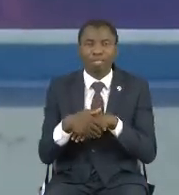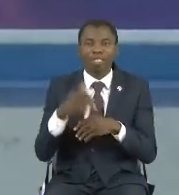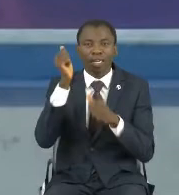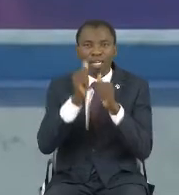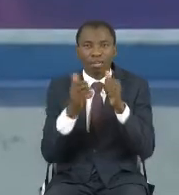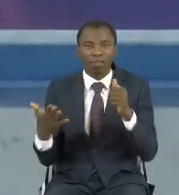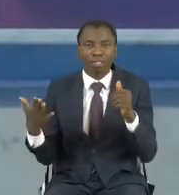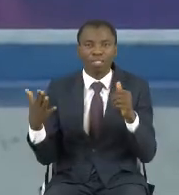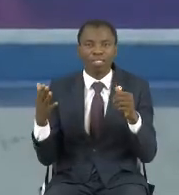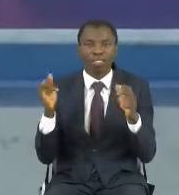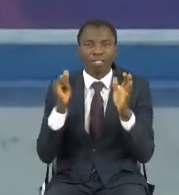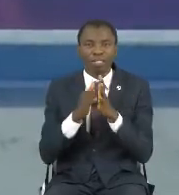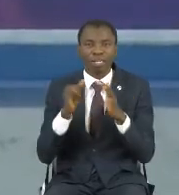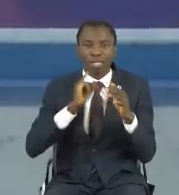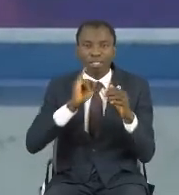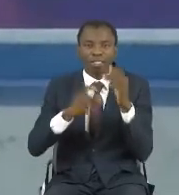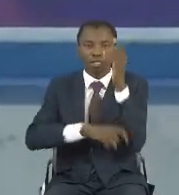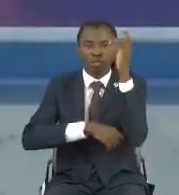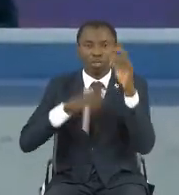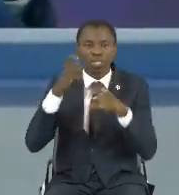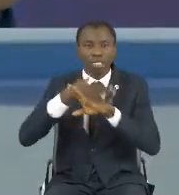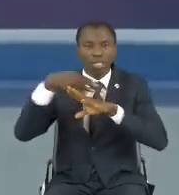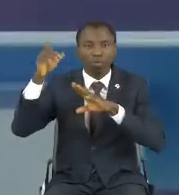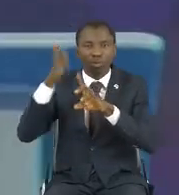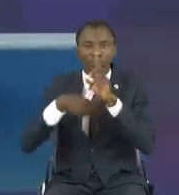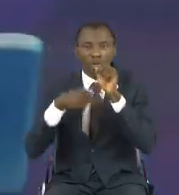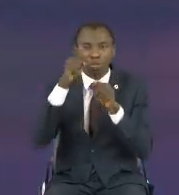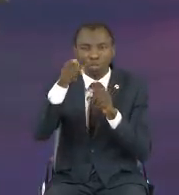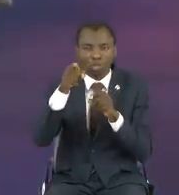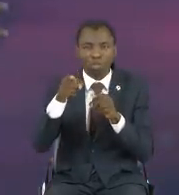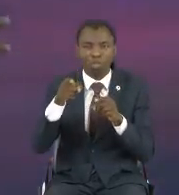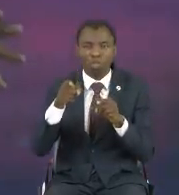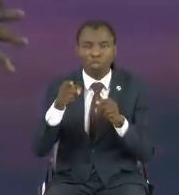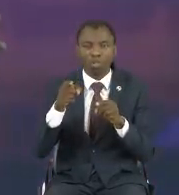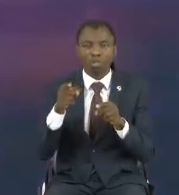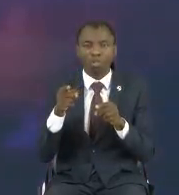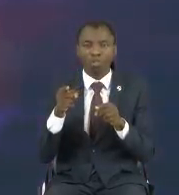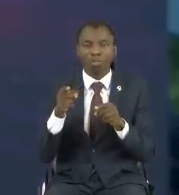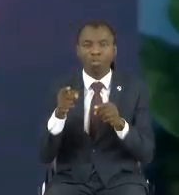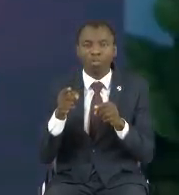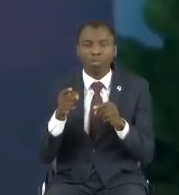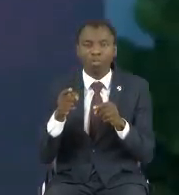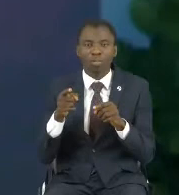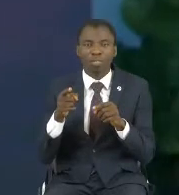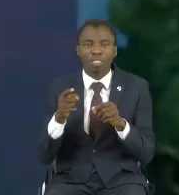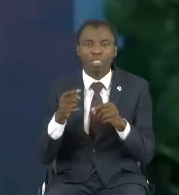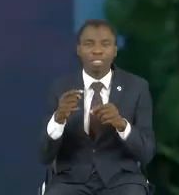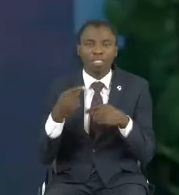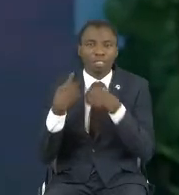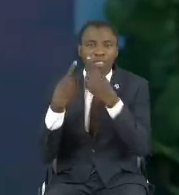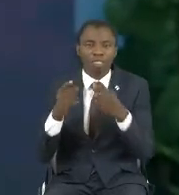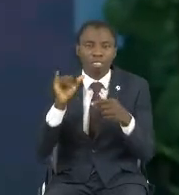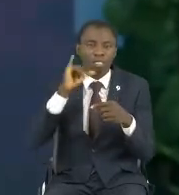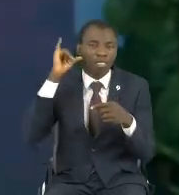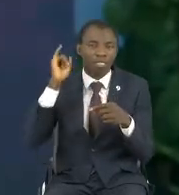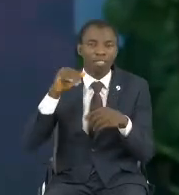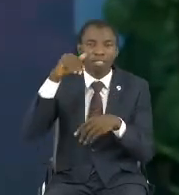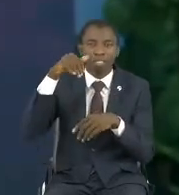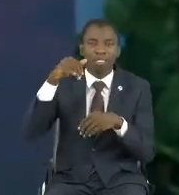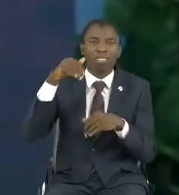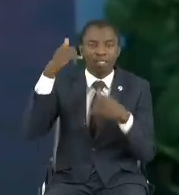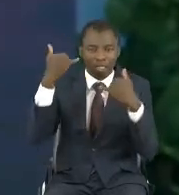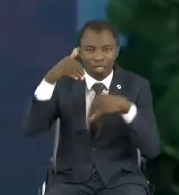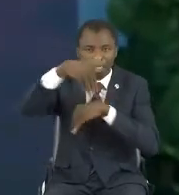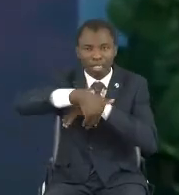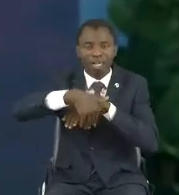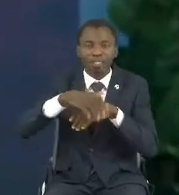been stolen away from you. Yesterday night, the ants came. Can you